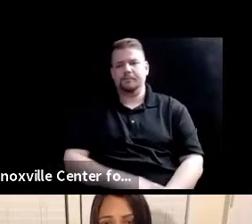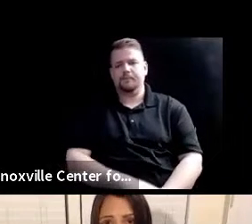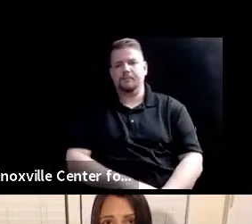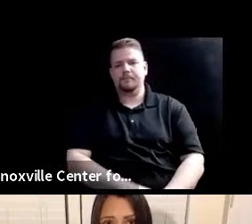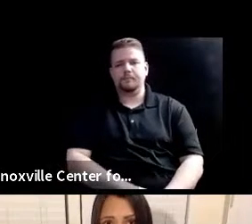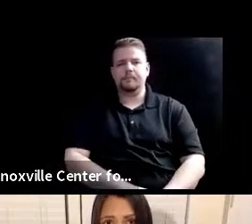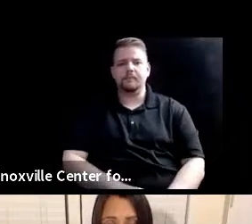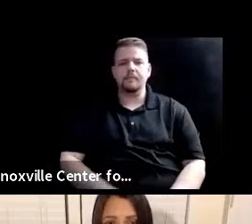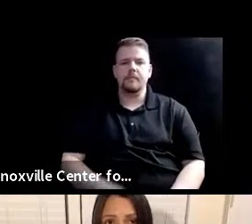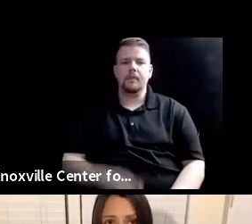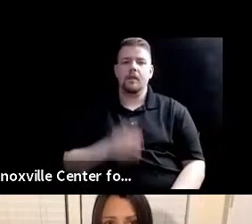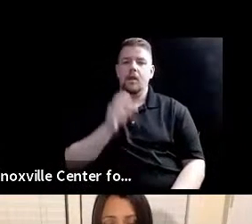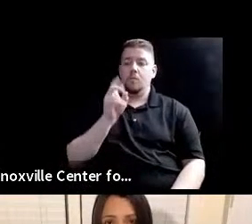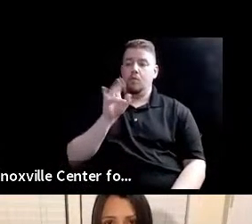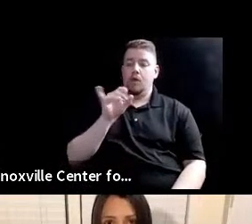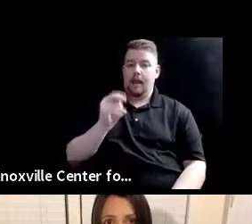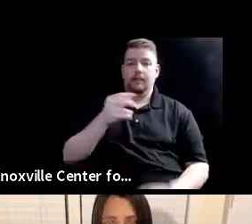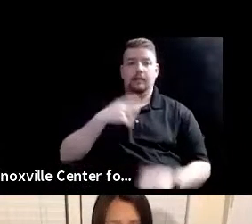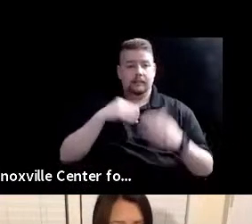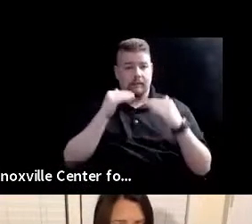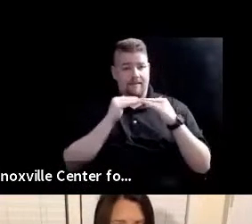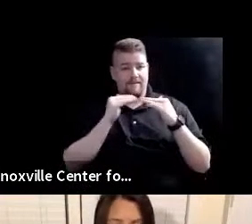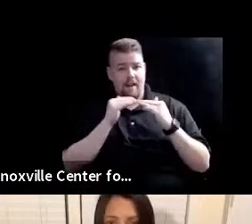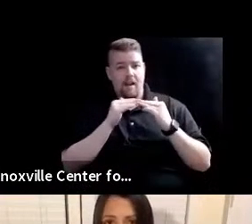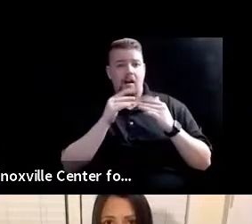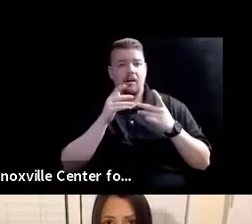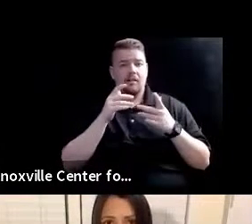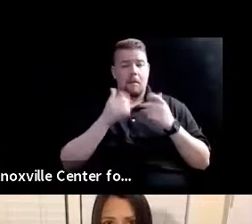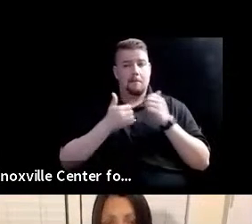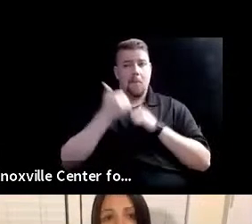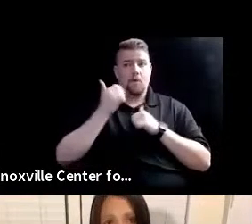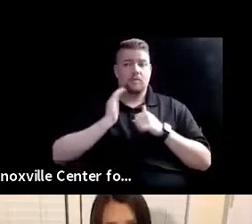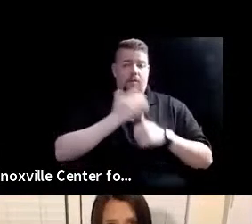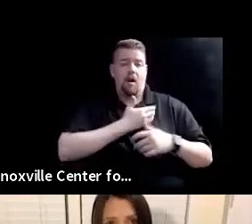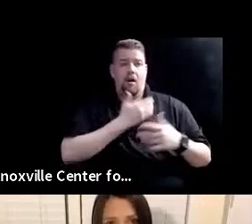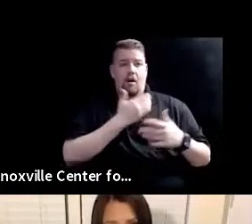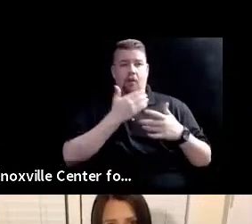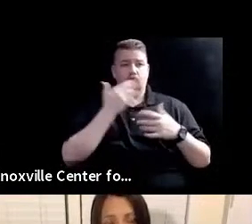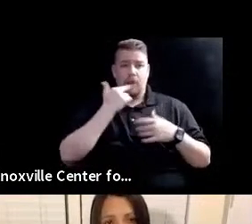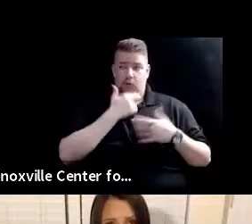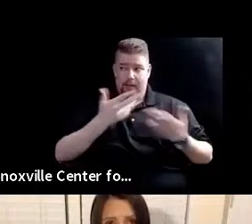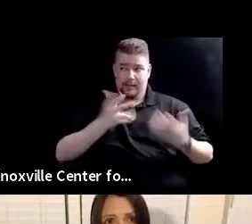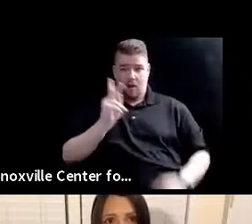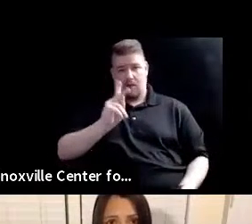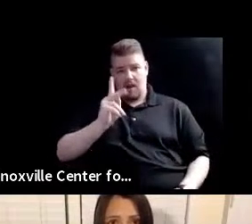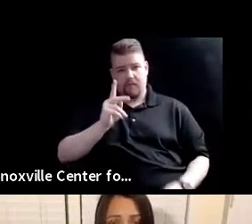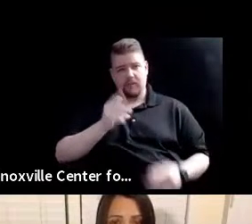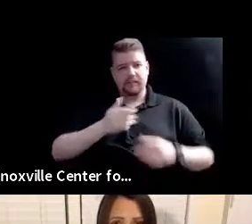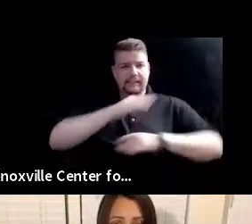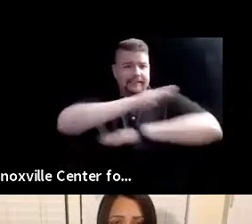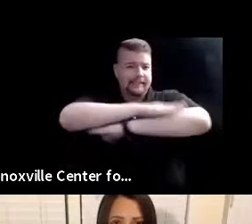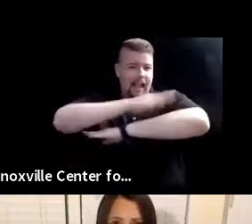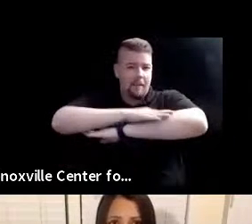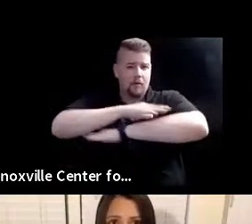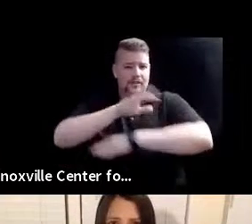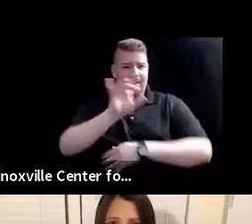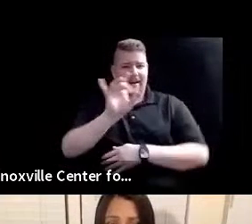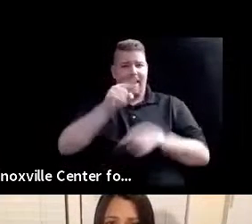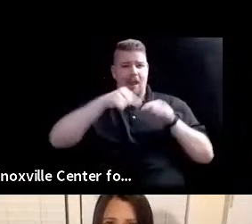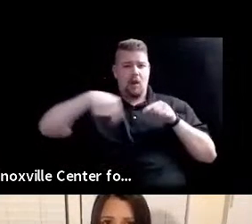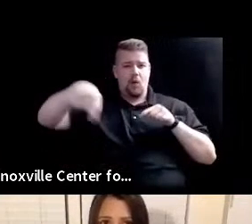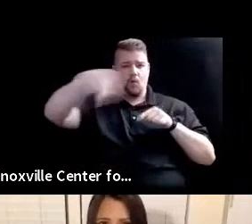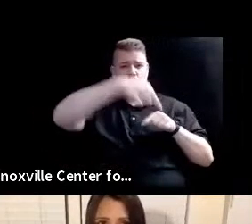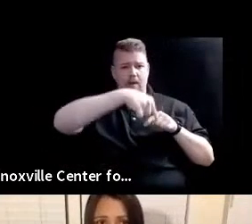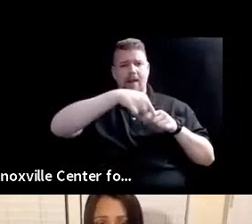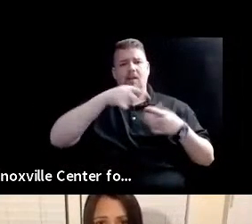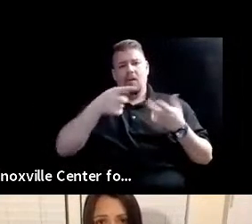And a fair number of the bigger restaurants here locally have round tables that are 8 tops. So, I know a number of restaurants have